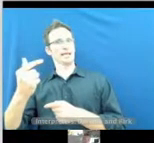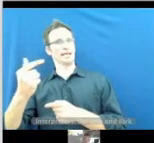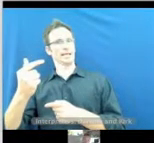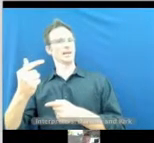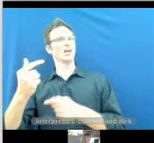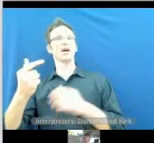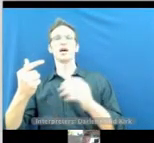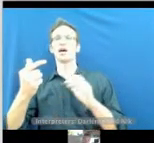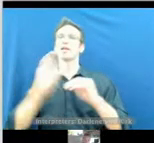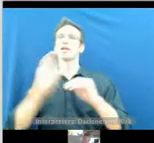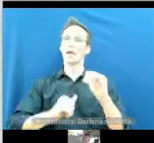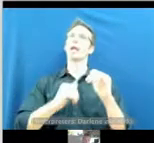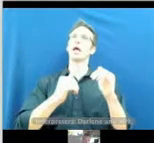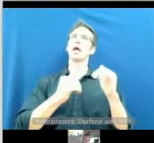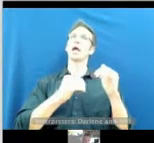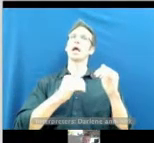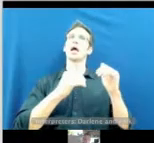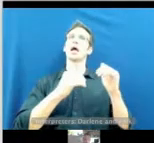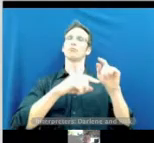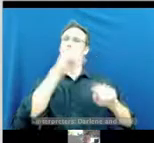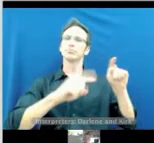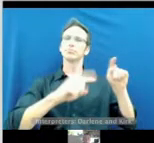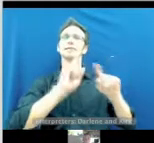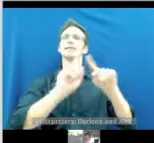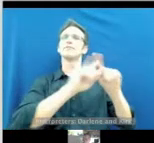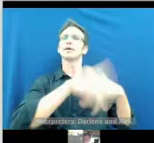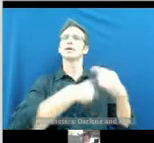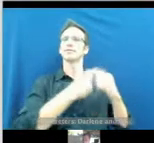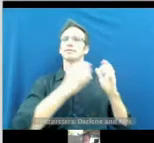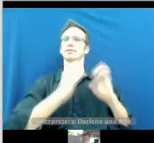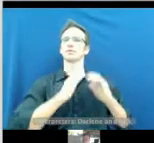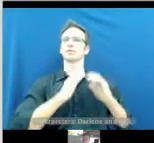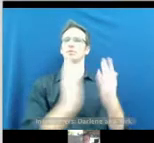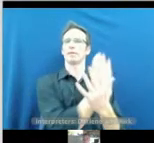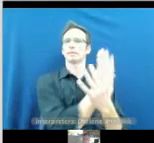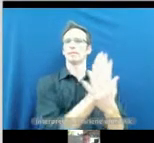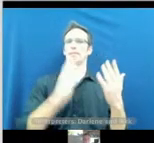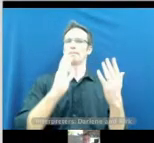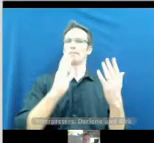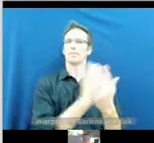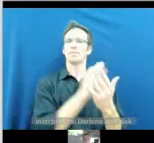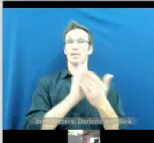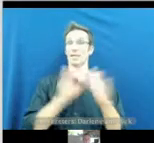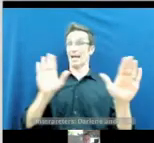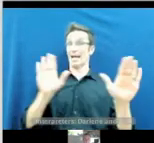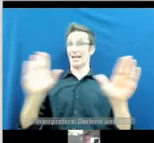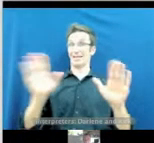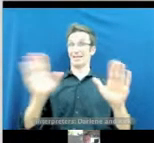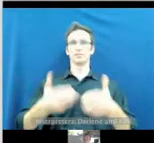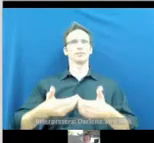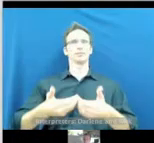of consumers. And I want to talk a little about that more in depth.